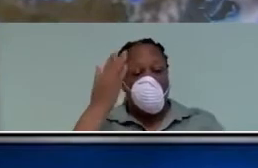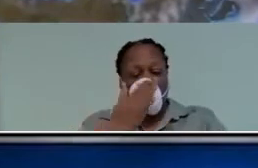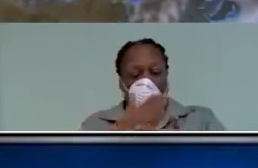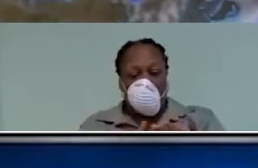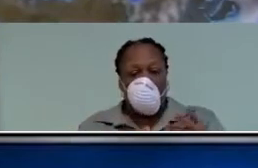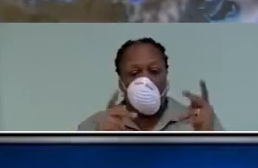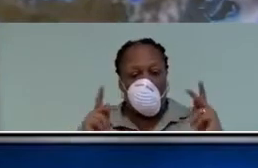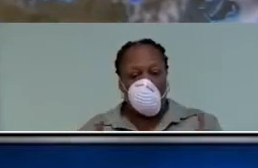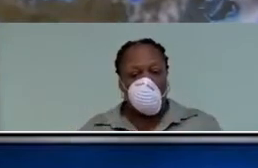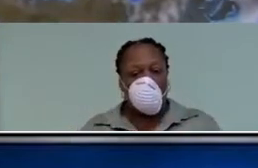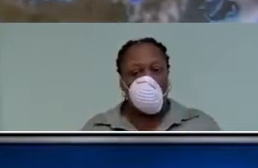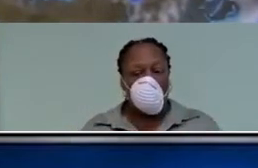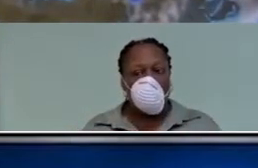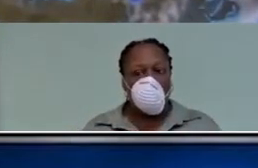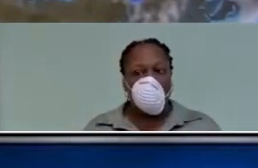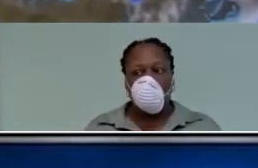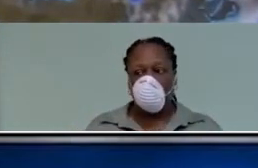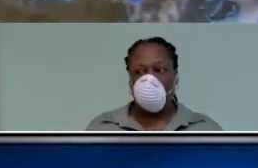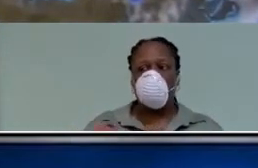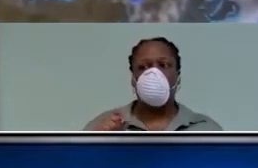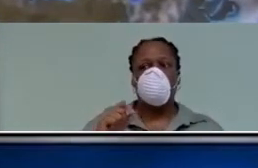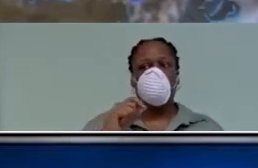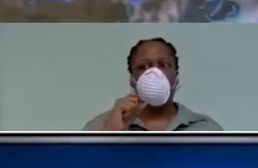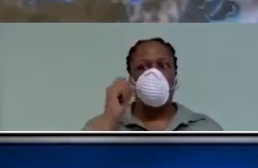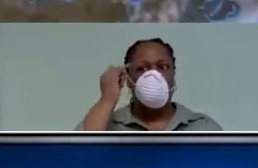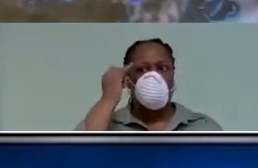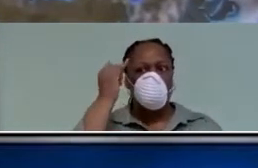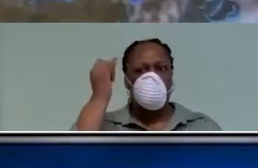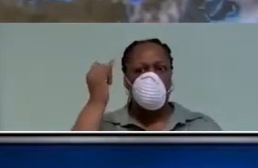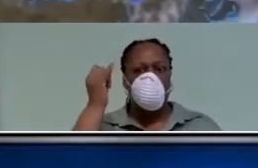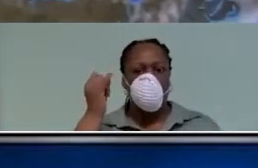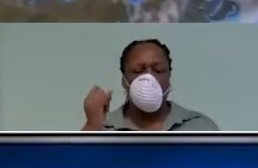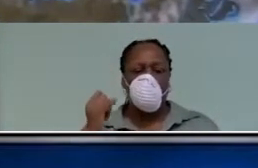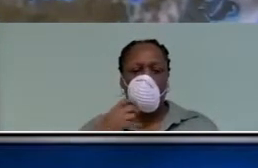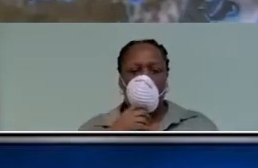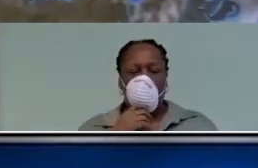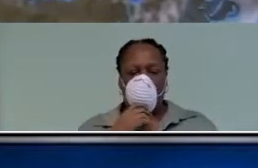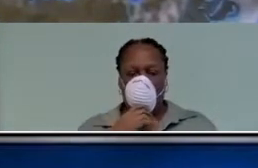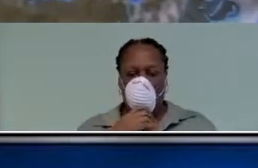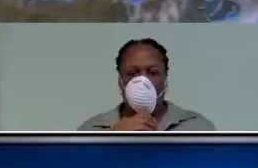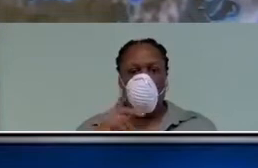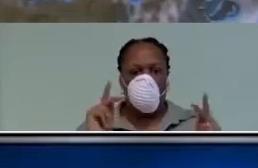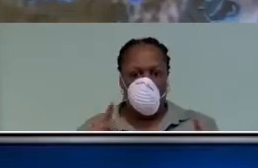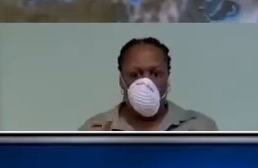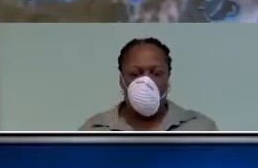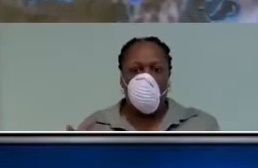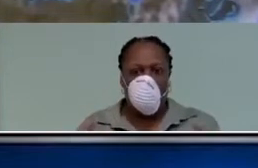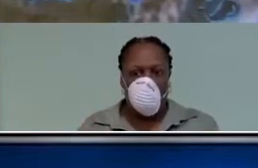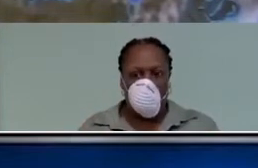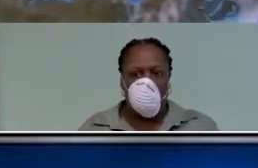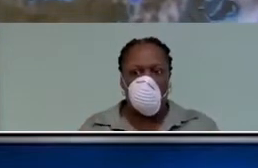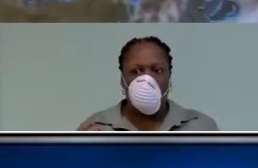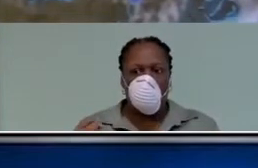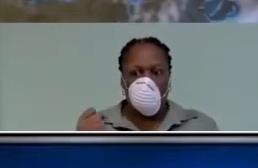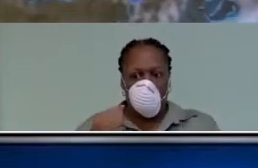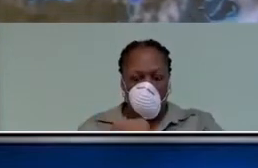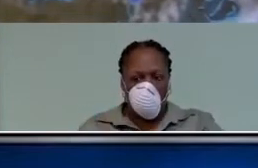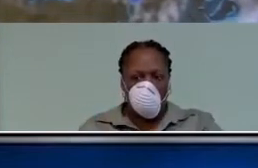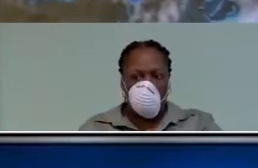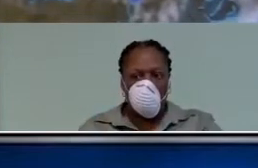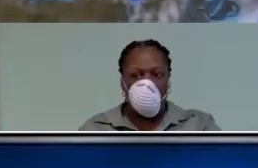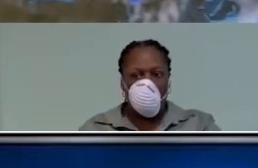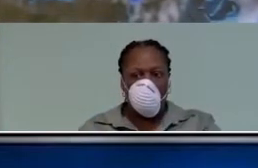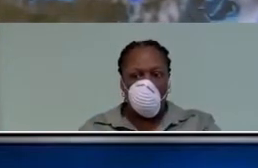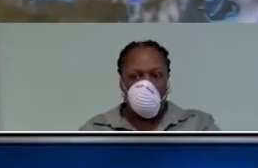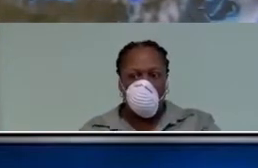not taking place, but again, that's consumer affairs will have to do their exercise and their homework in that regard. But in terms